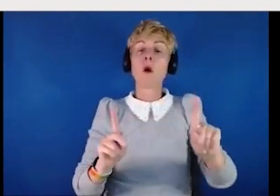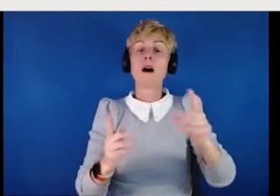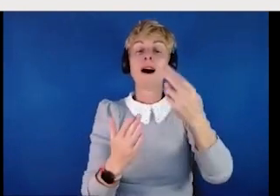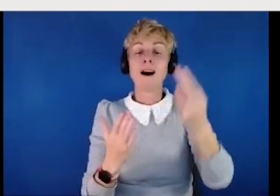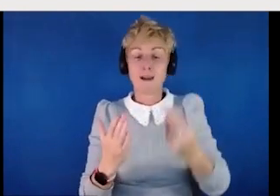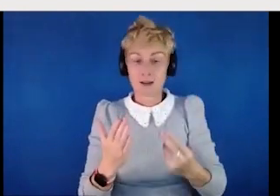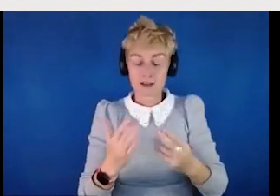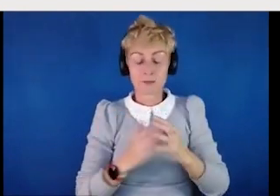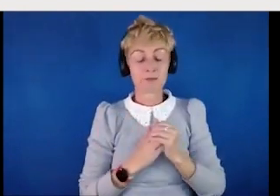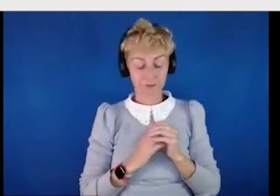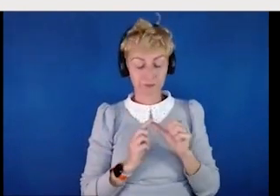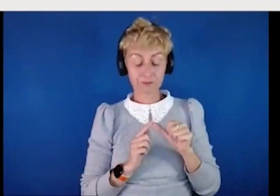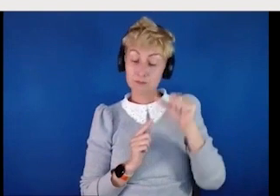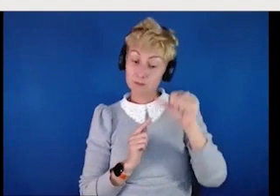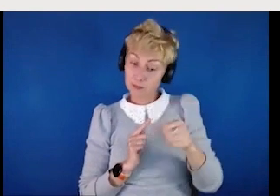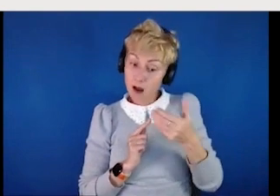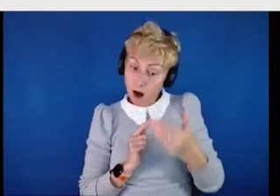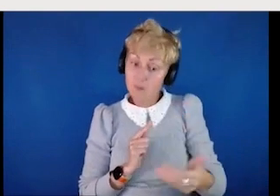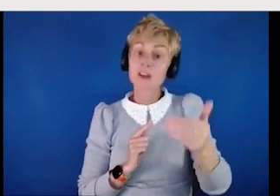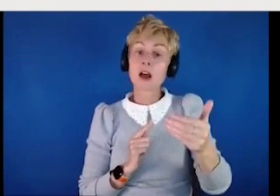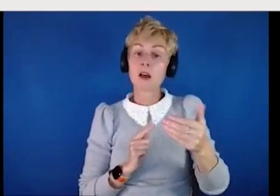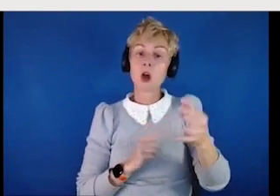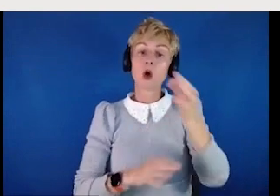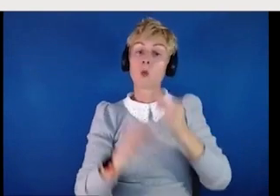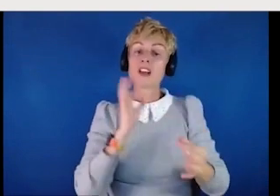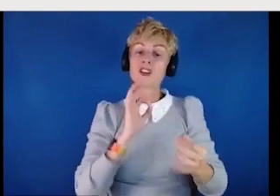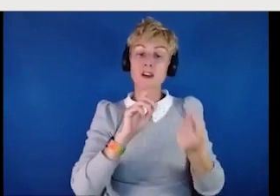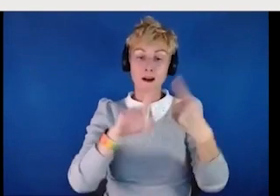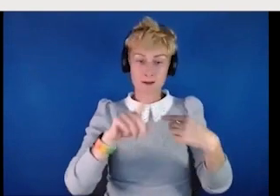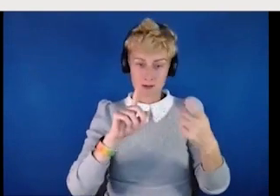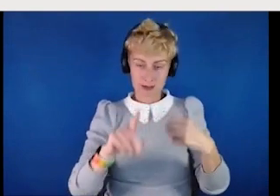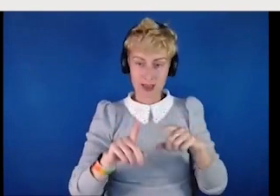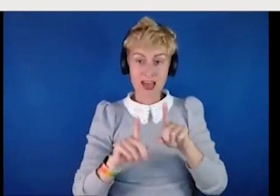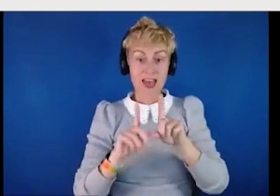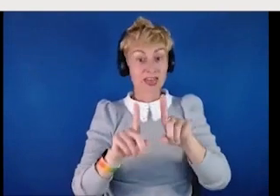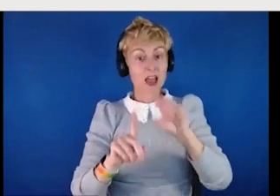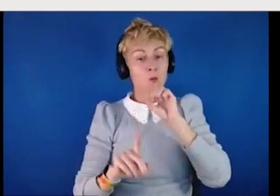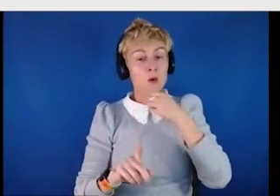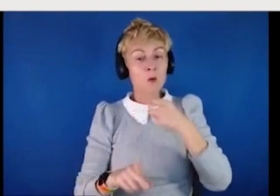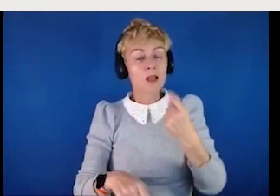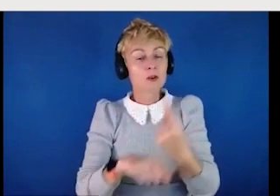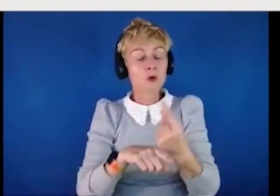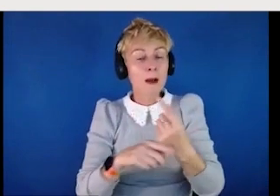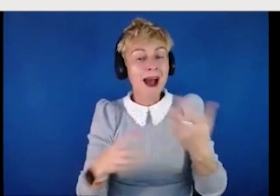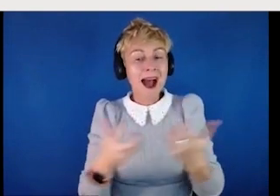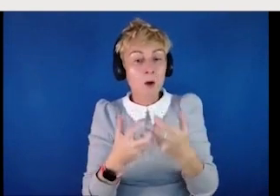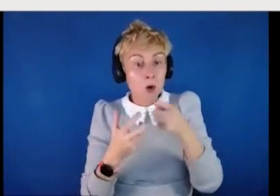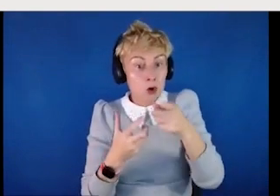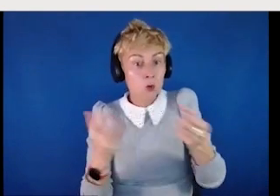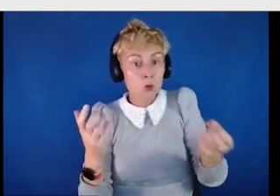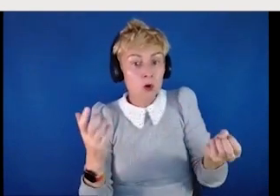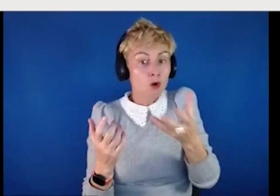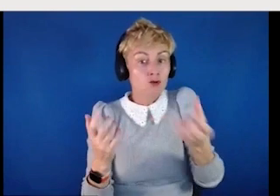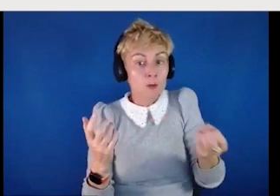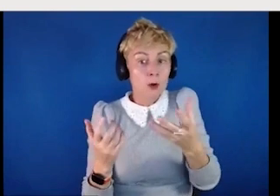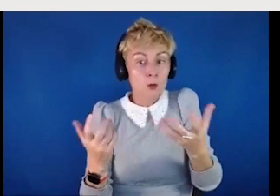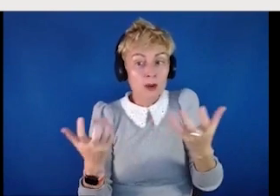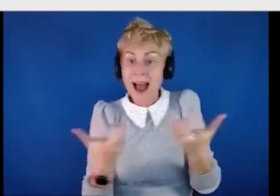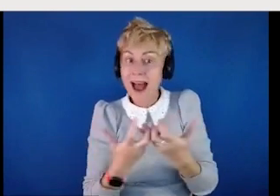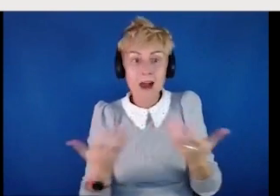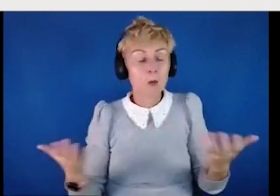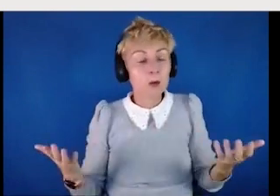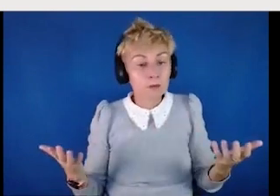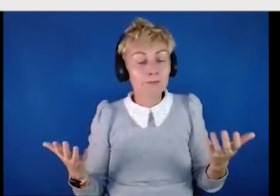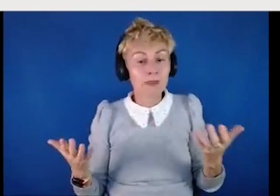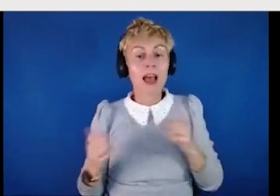Q&A session, and then we'll explore how you can contribute to the toolkit going forward and put some links at the end into